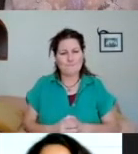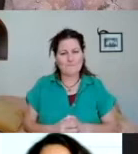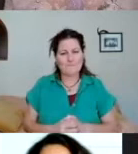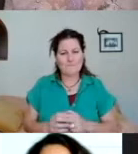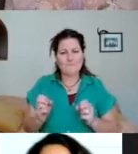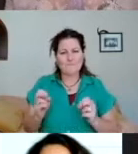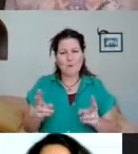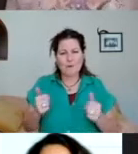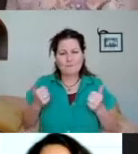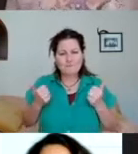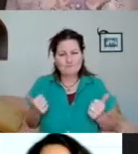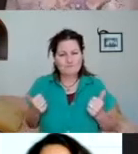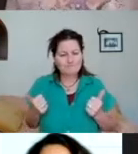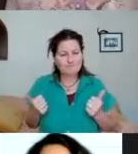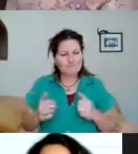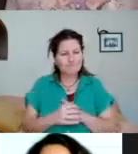Okay.